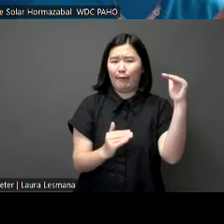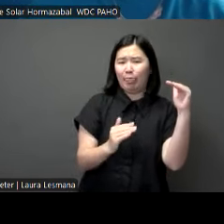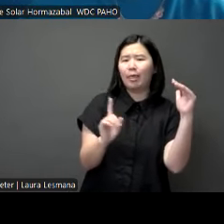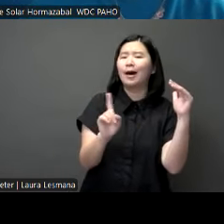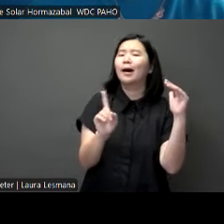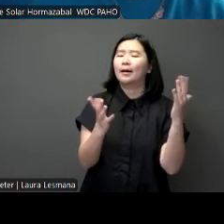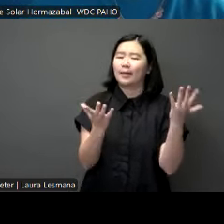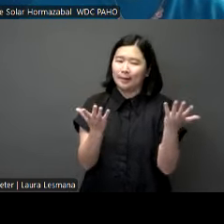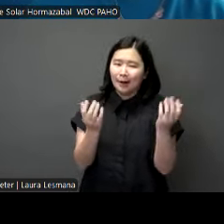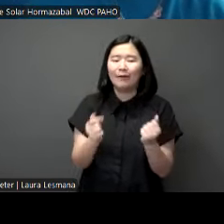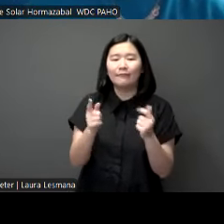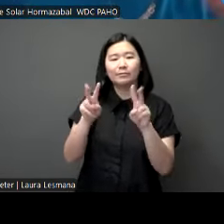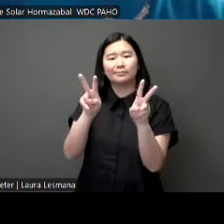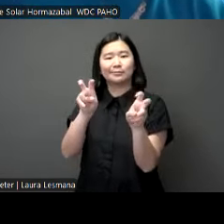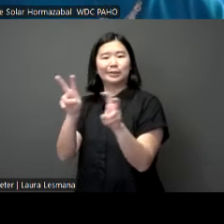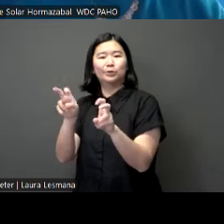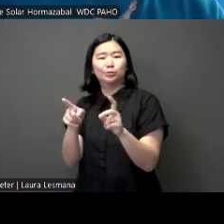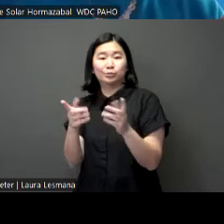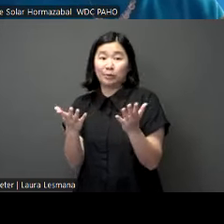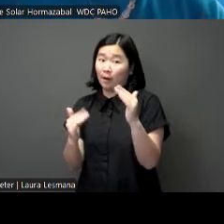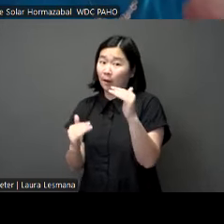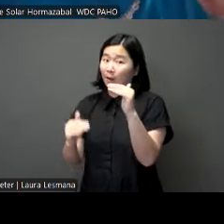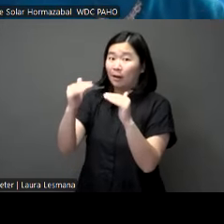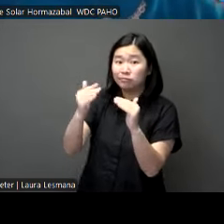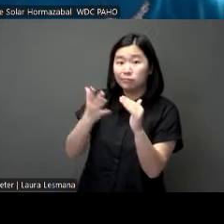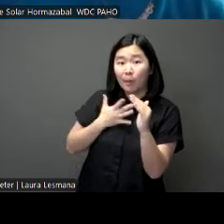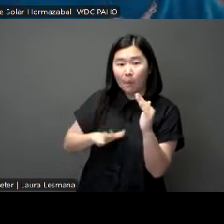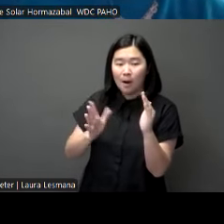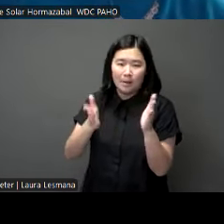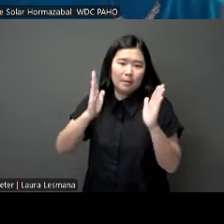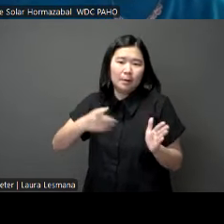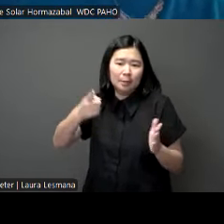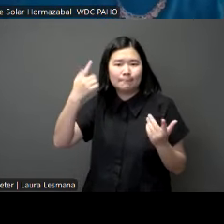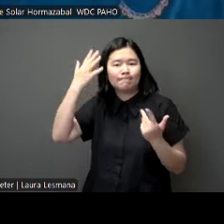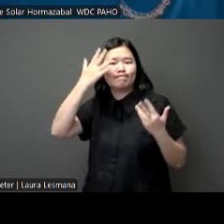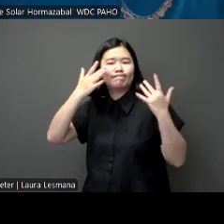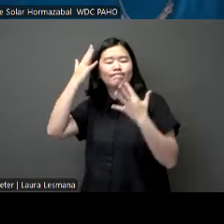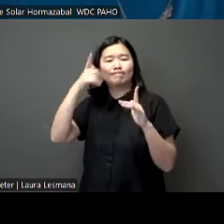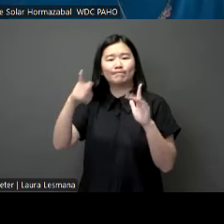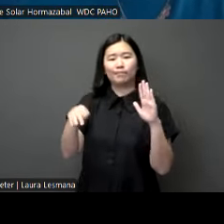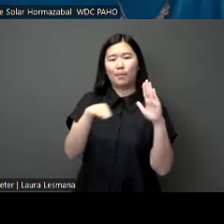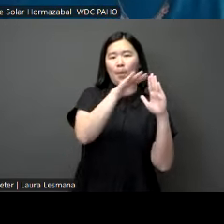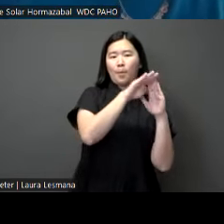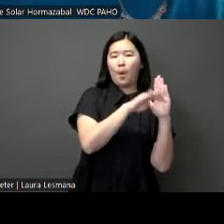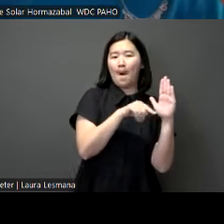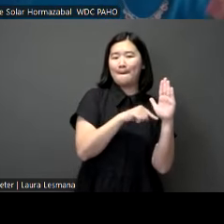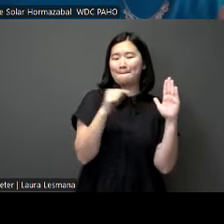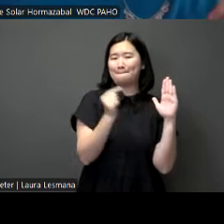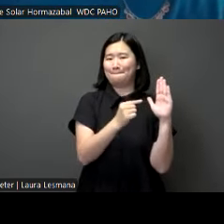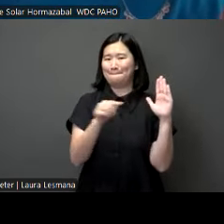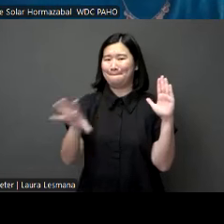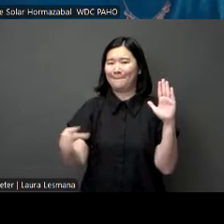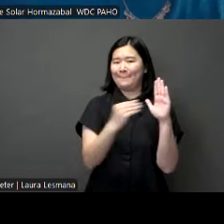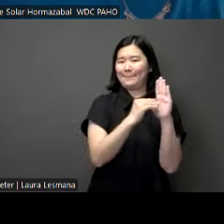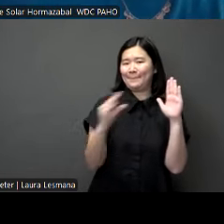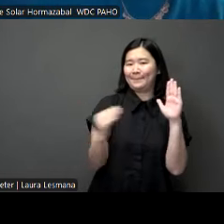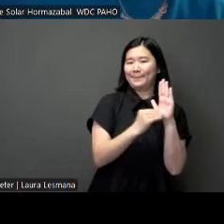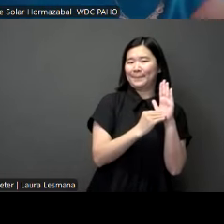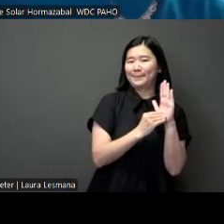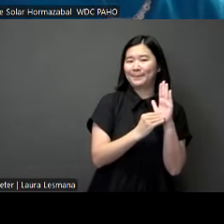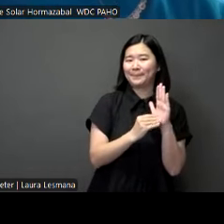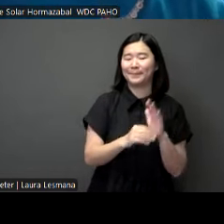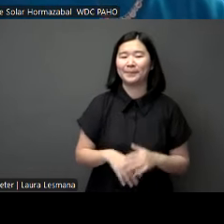that integrates different sectors and social participation in the program. And we try to look at the issue in depth. And we try